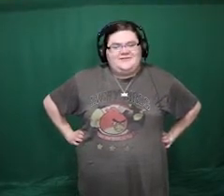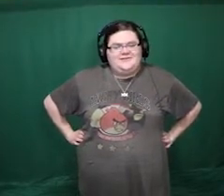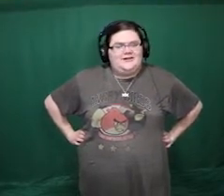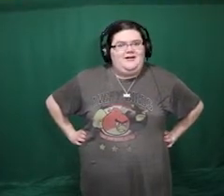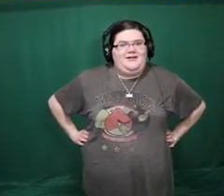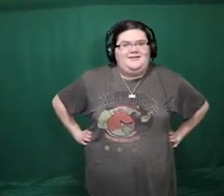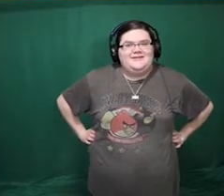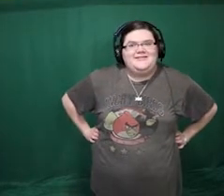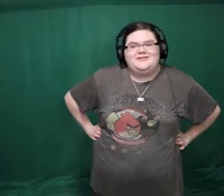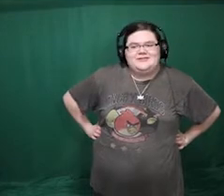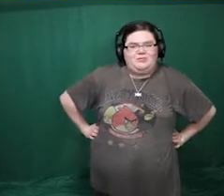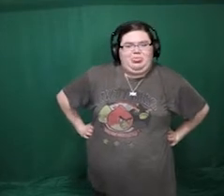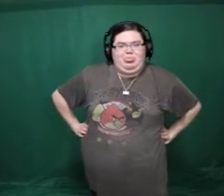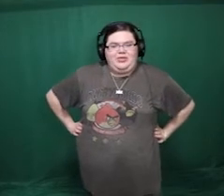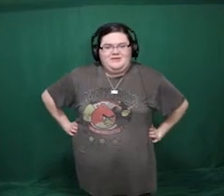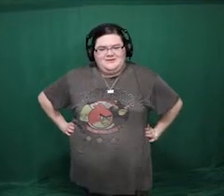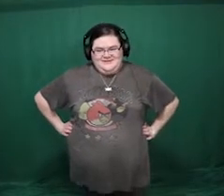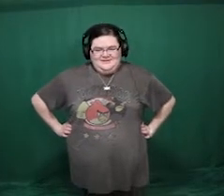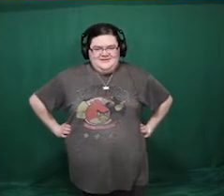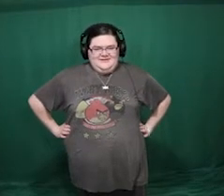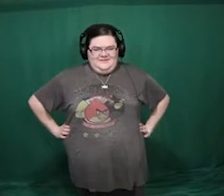Like, either. So.